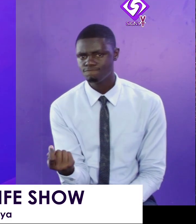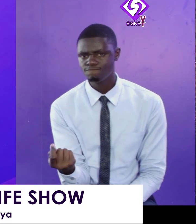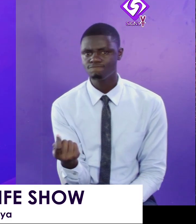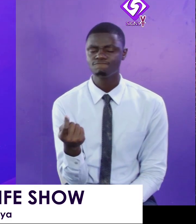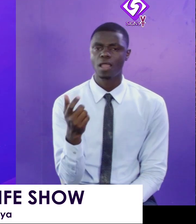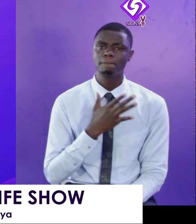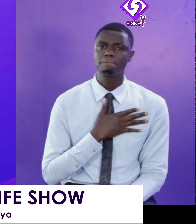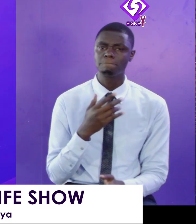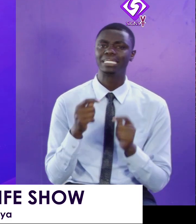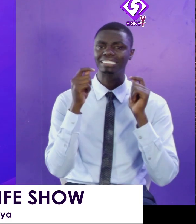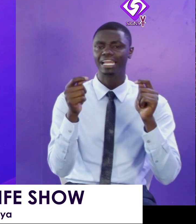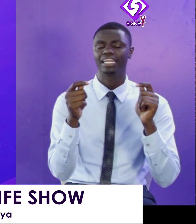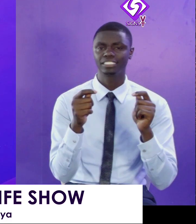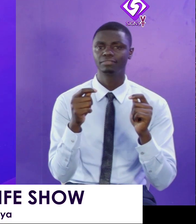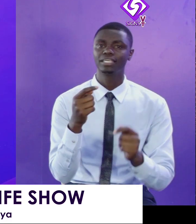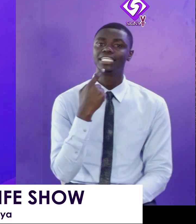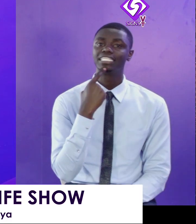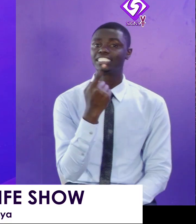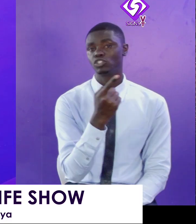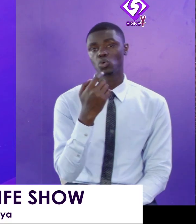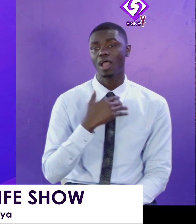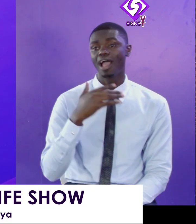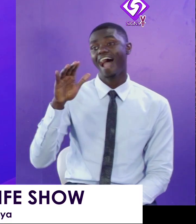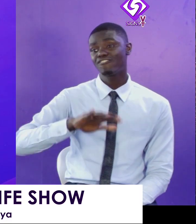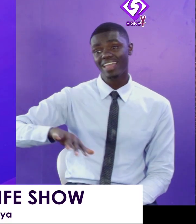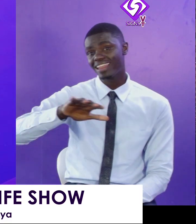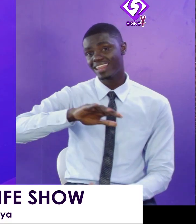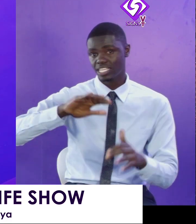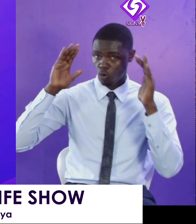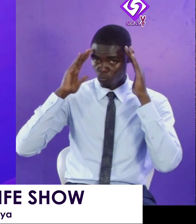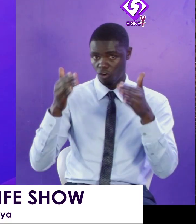for my talents. That tells you there are areas of focus.